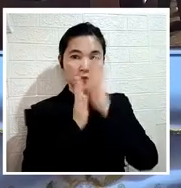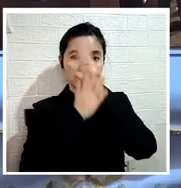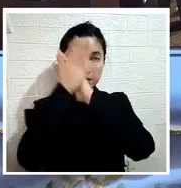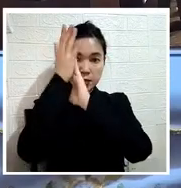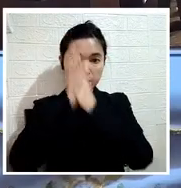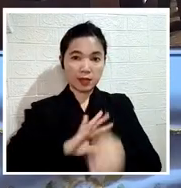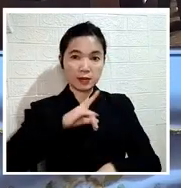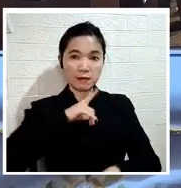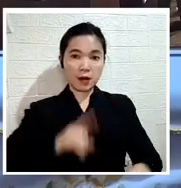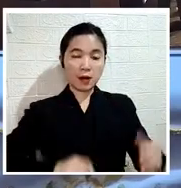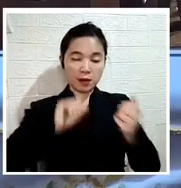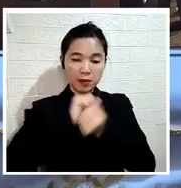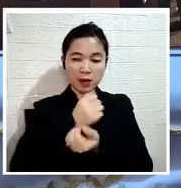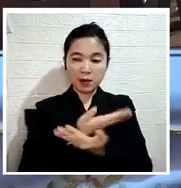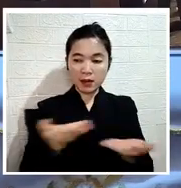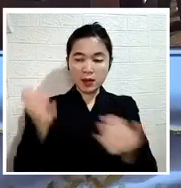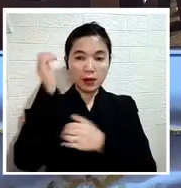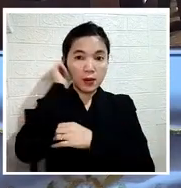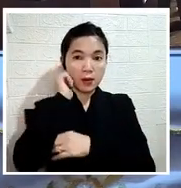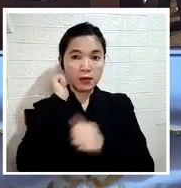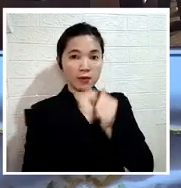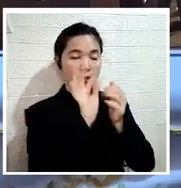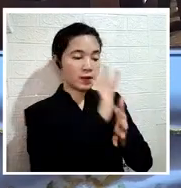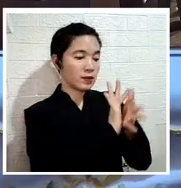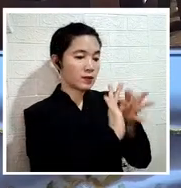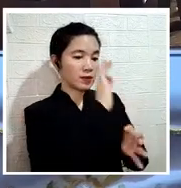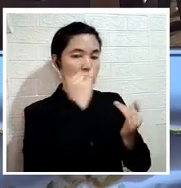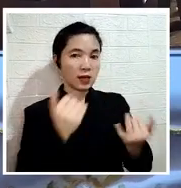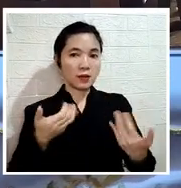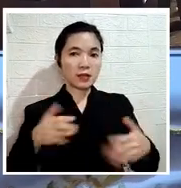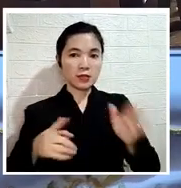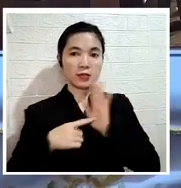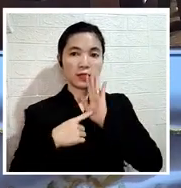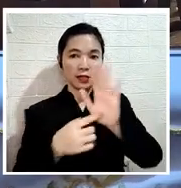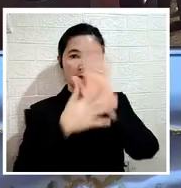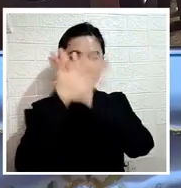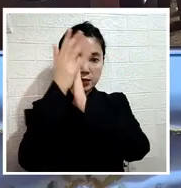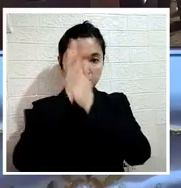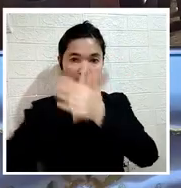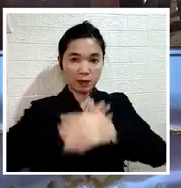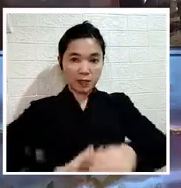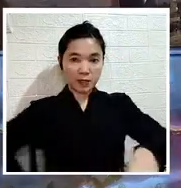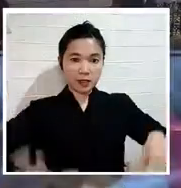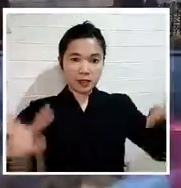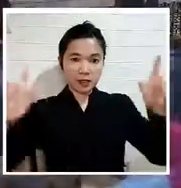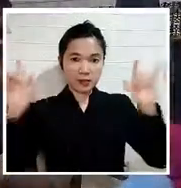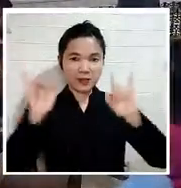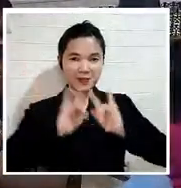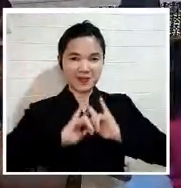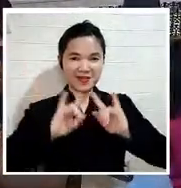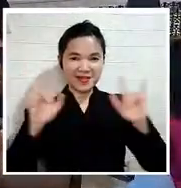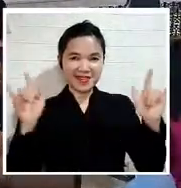Lord be with you always. And with your spirit. Let us offer each other the sign of peace.